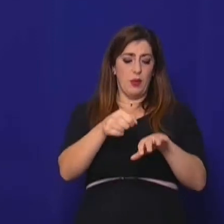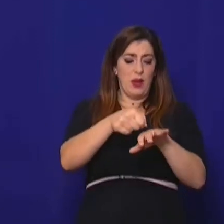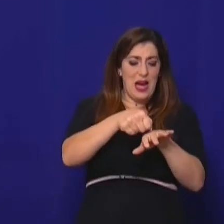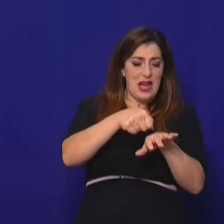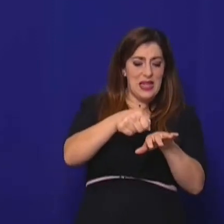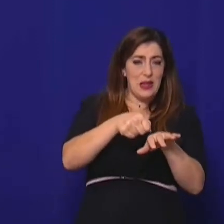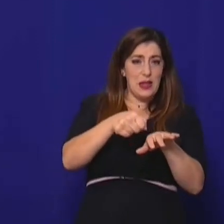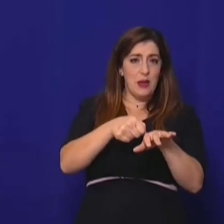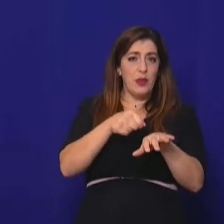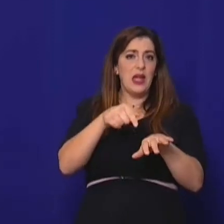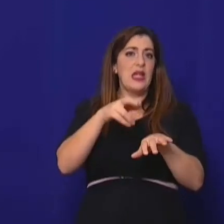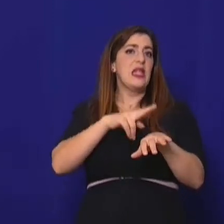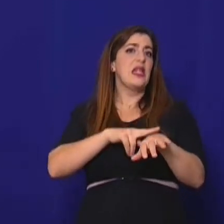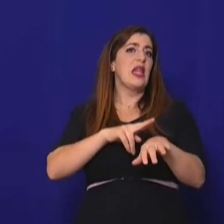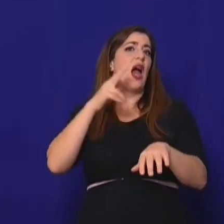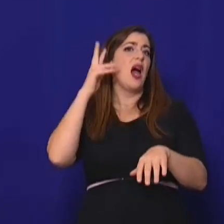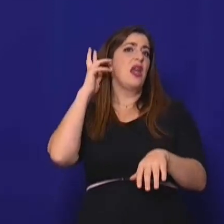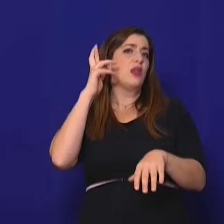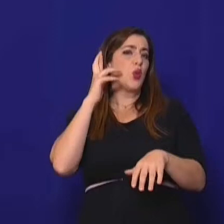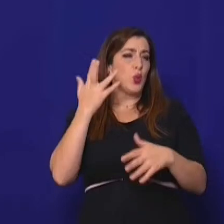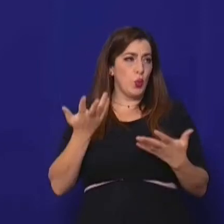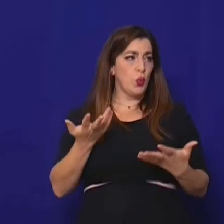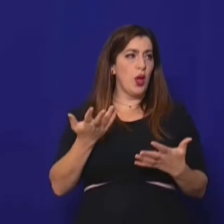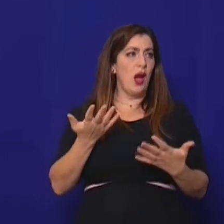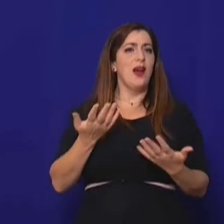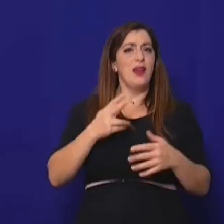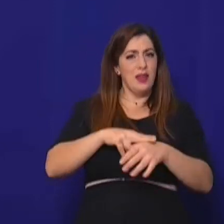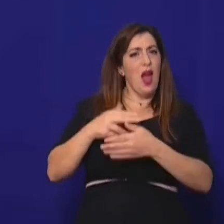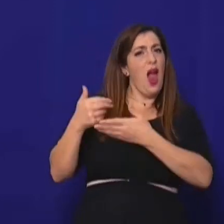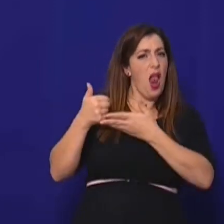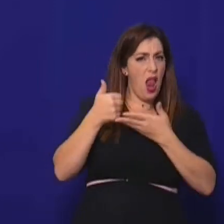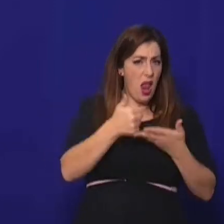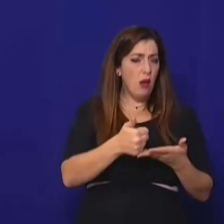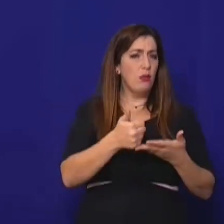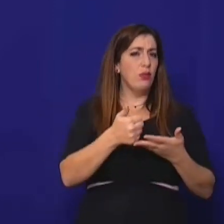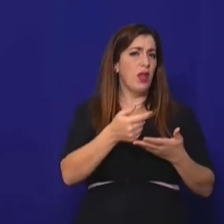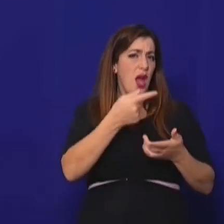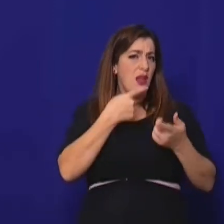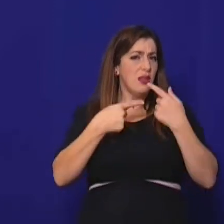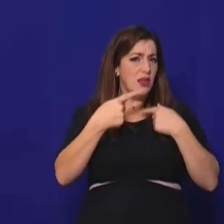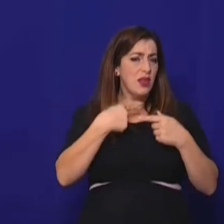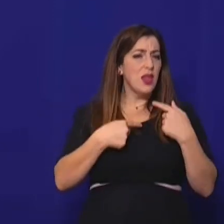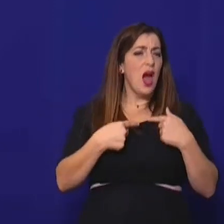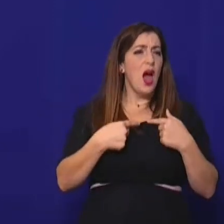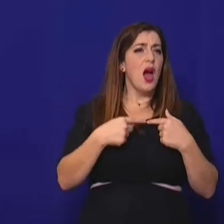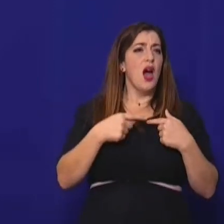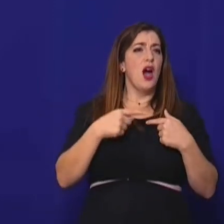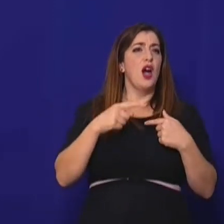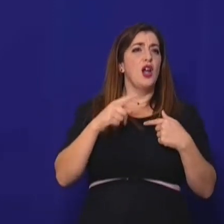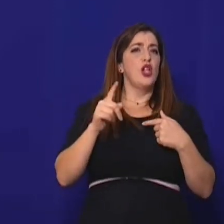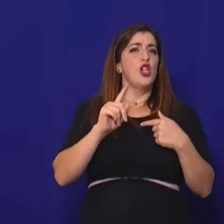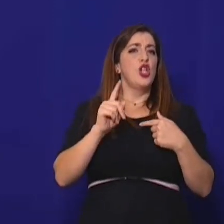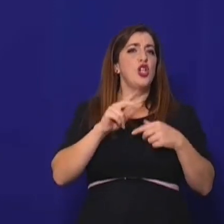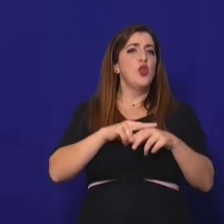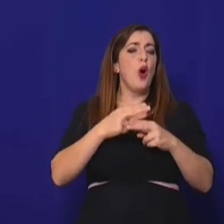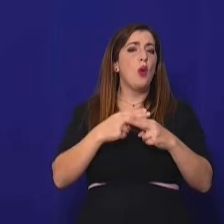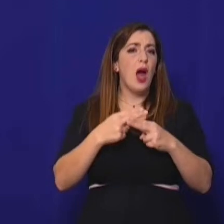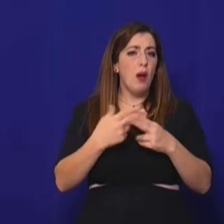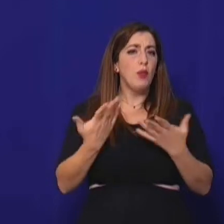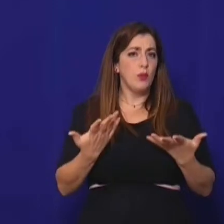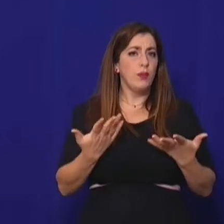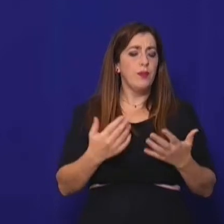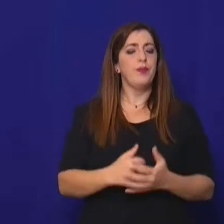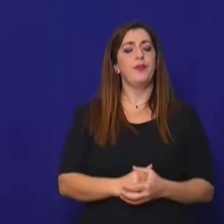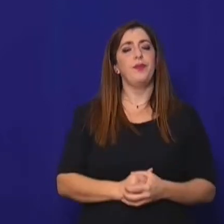jkun ta' periklu. Forsi gwida min-naħa tiegħek biex wieħed joqgħod attent li ma jkollux sim fl-idej li jista'